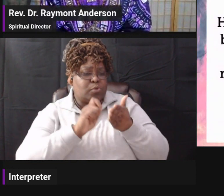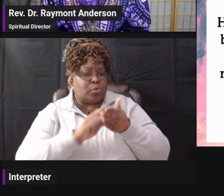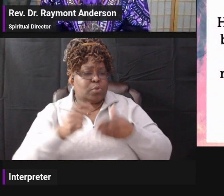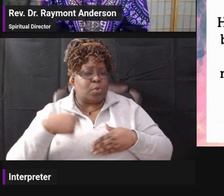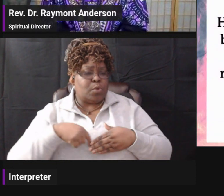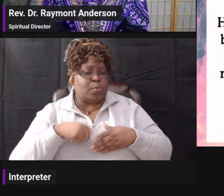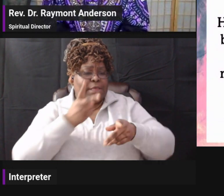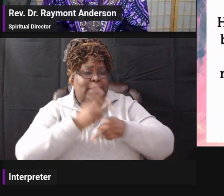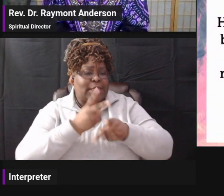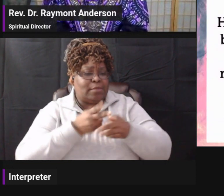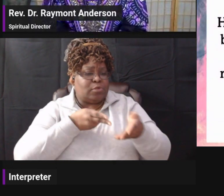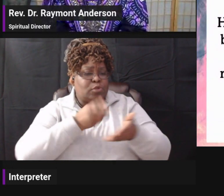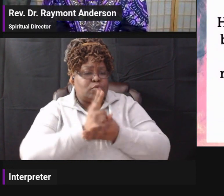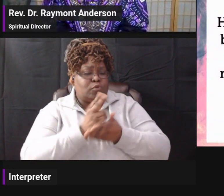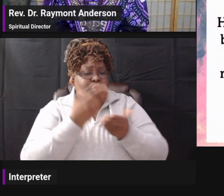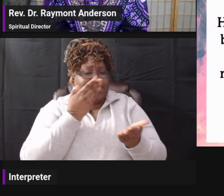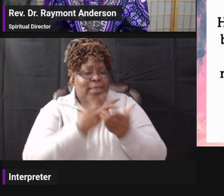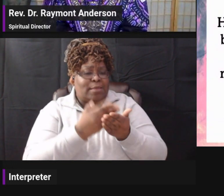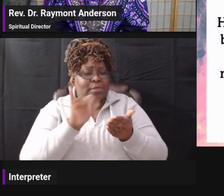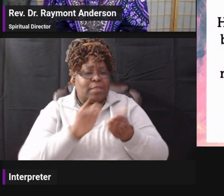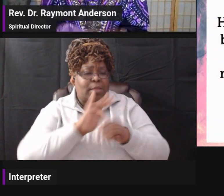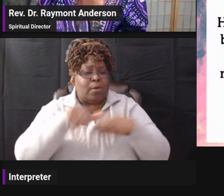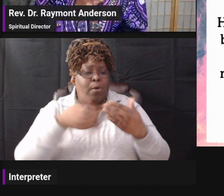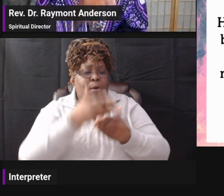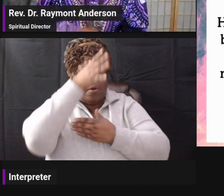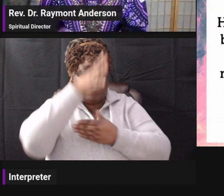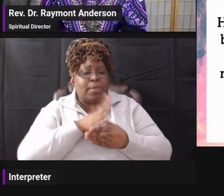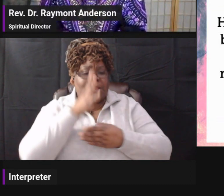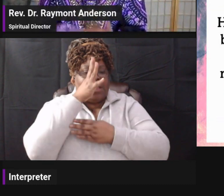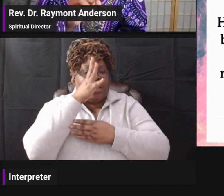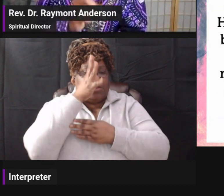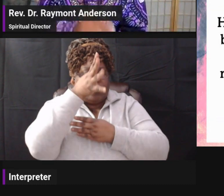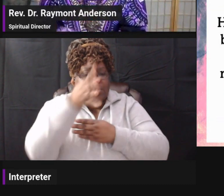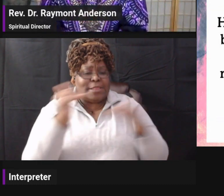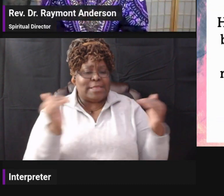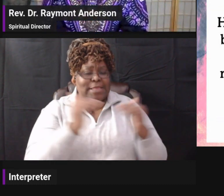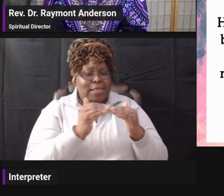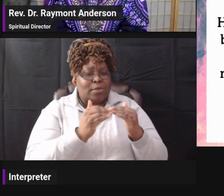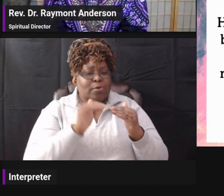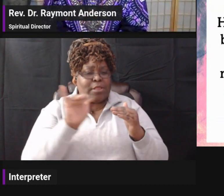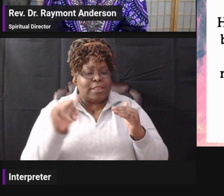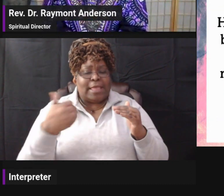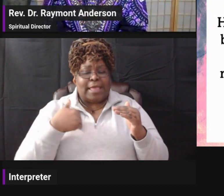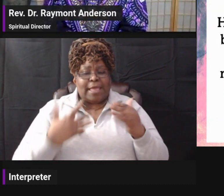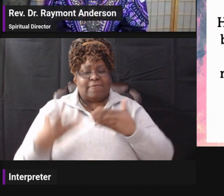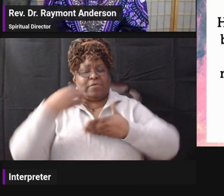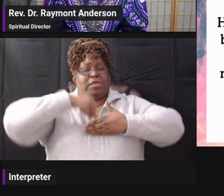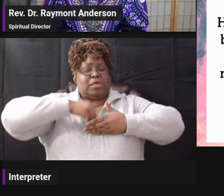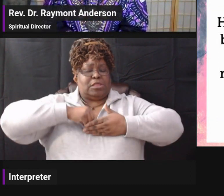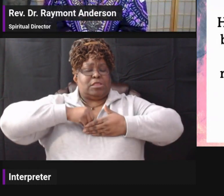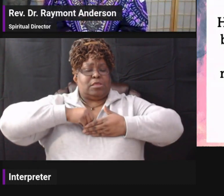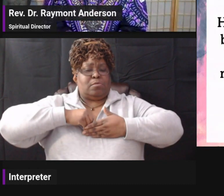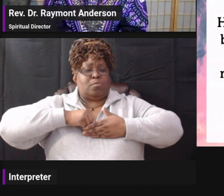Why was it written, we hold these truths to be self-evident, that all men are created equal, that they are endowed by their